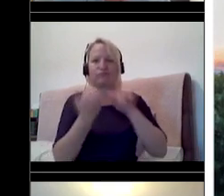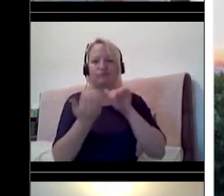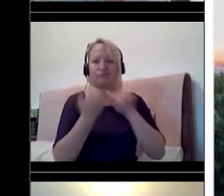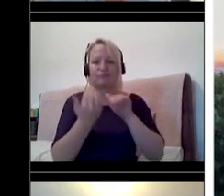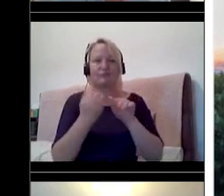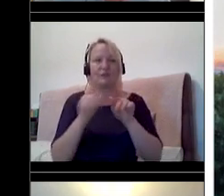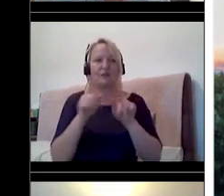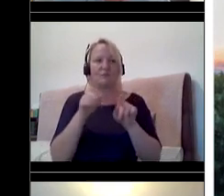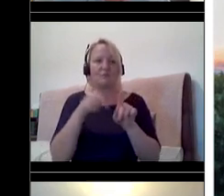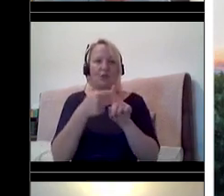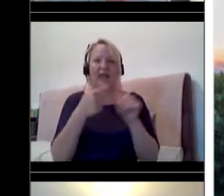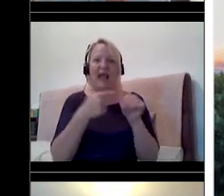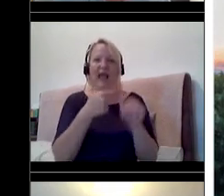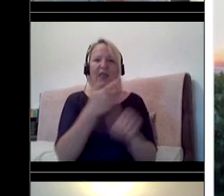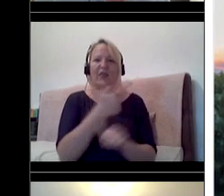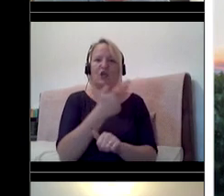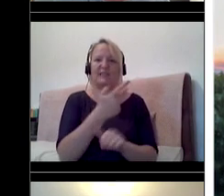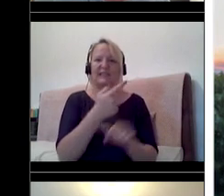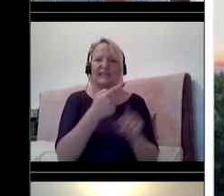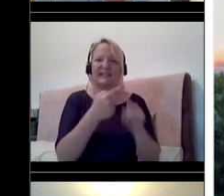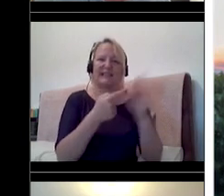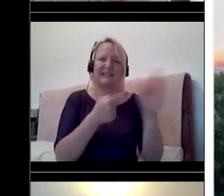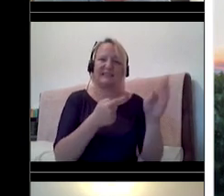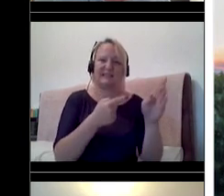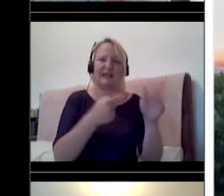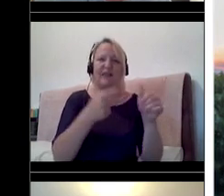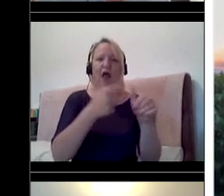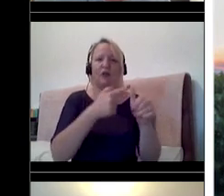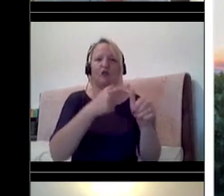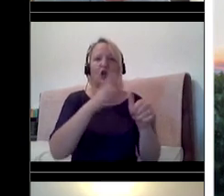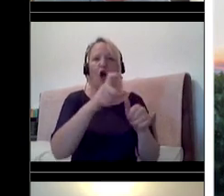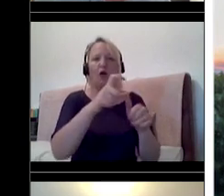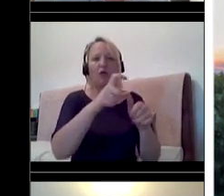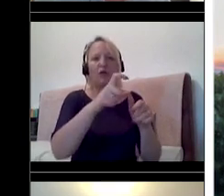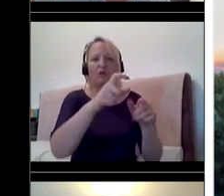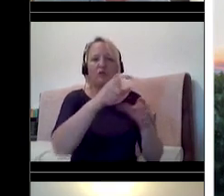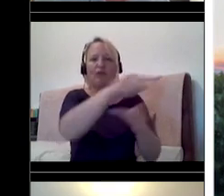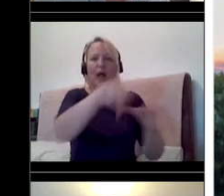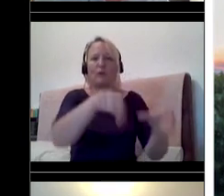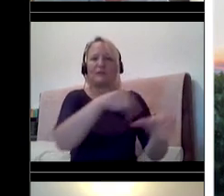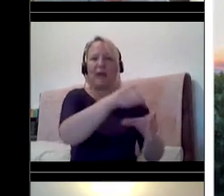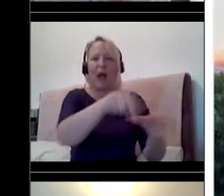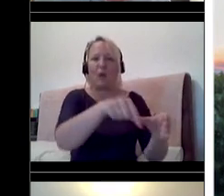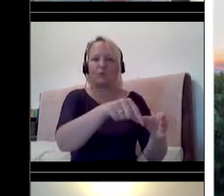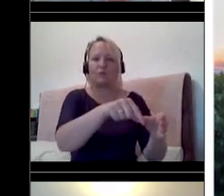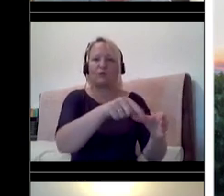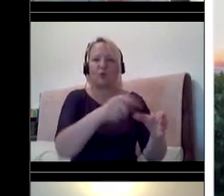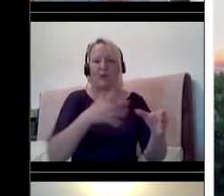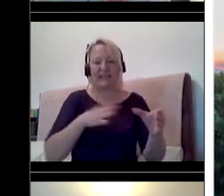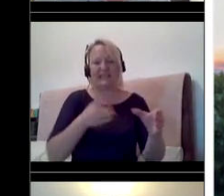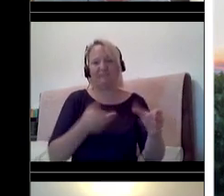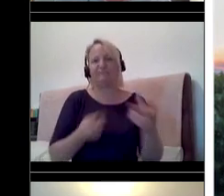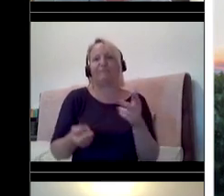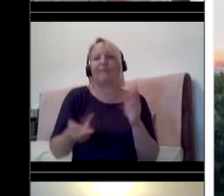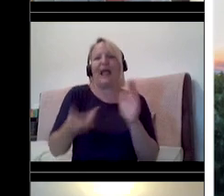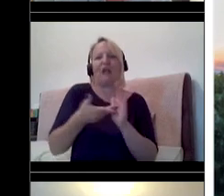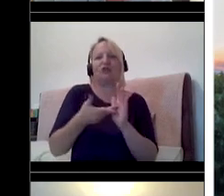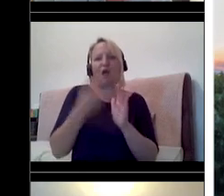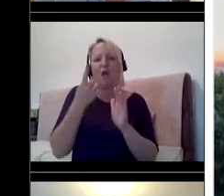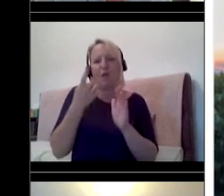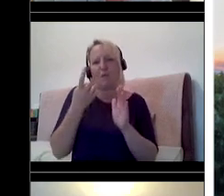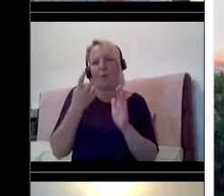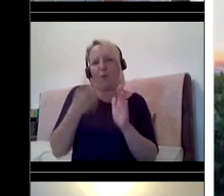eastbound and to Orsett Cock roundabout. So we require the additional lane to ride that additional capacity.